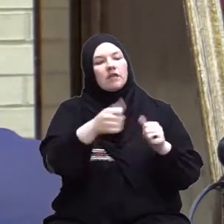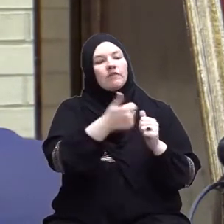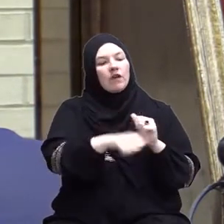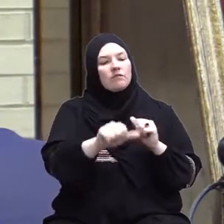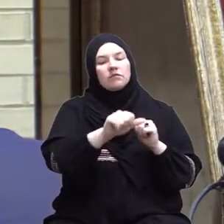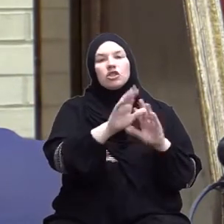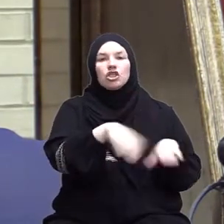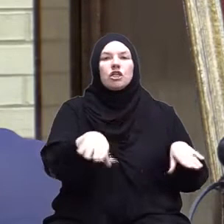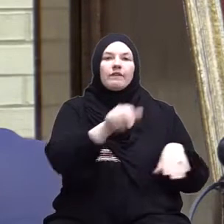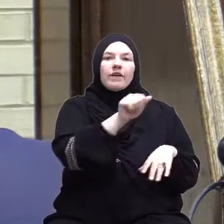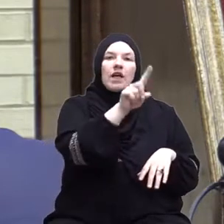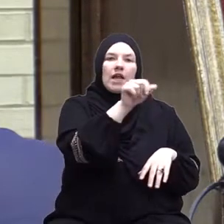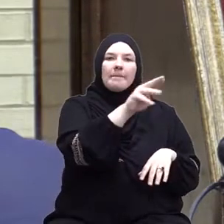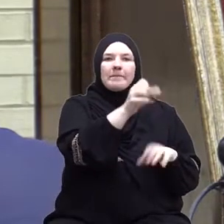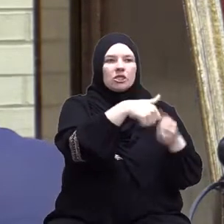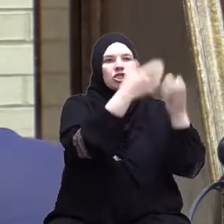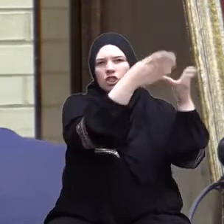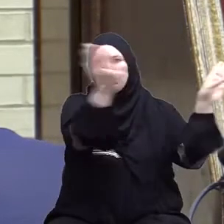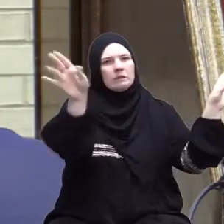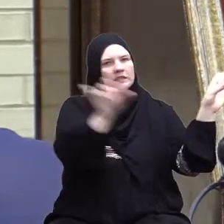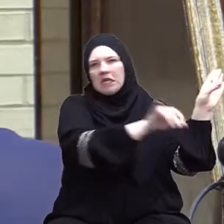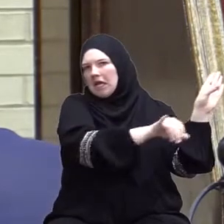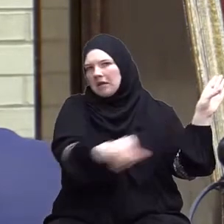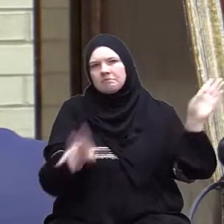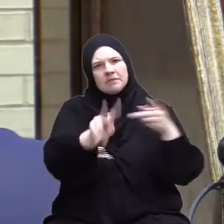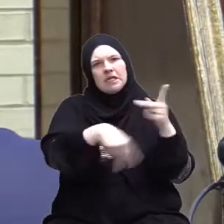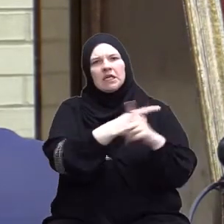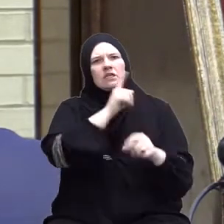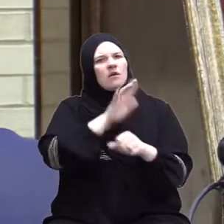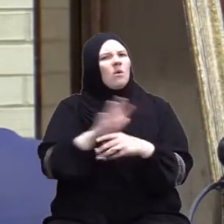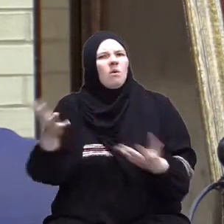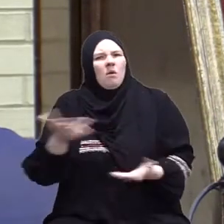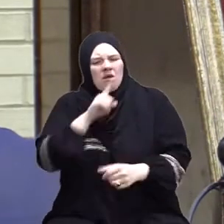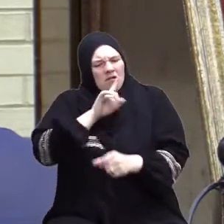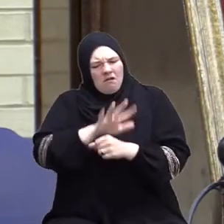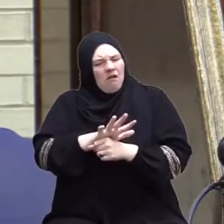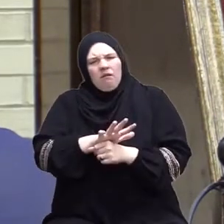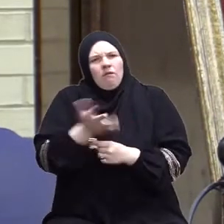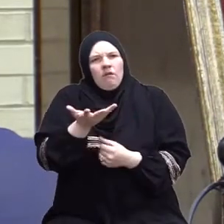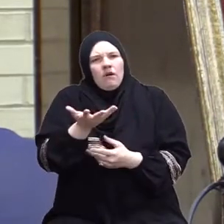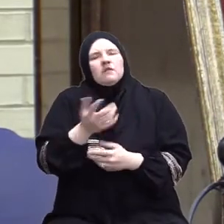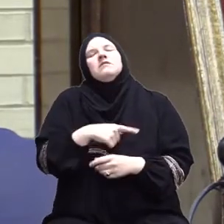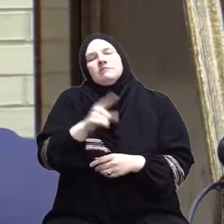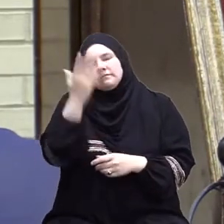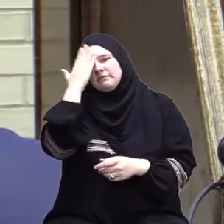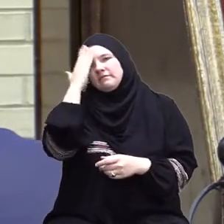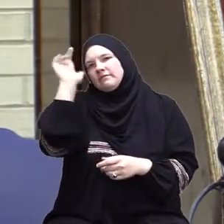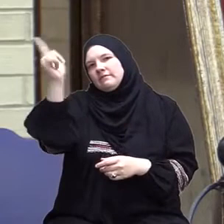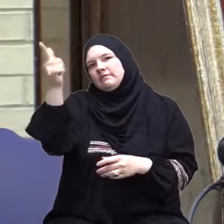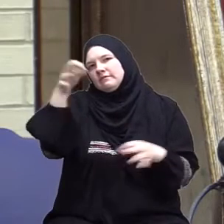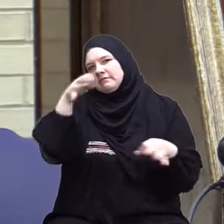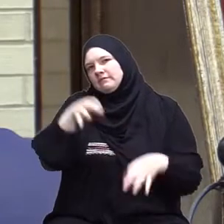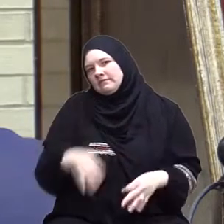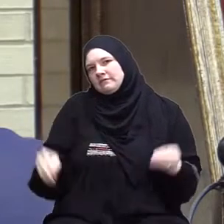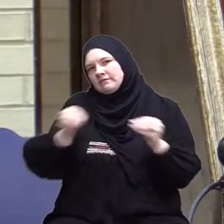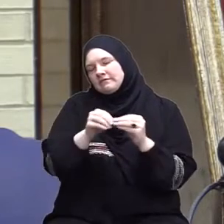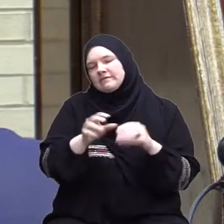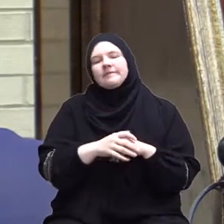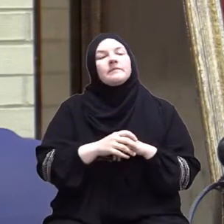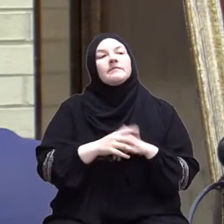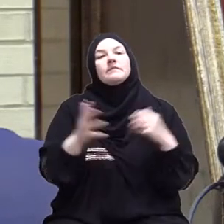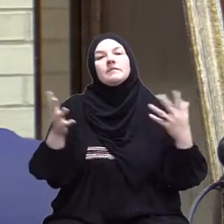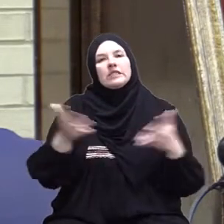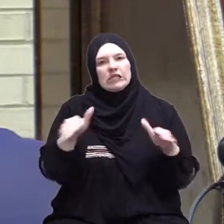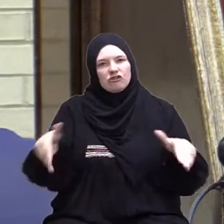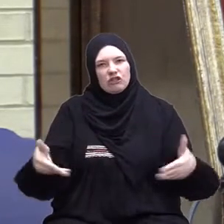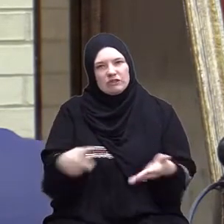the children of Adam in general. What is the covenant? We'll get to know the details of the covenant. But here is